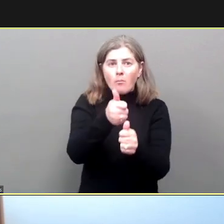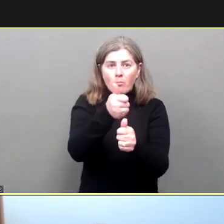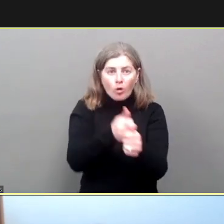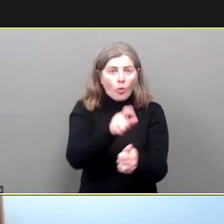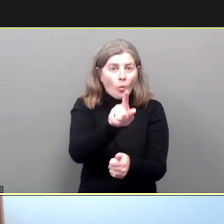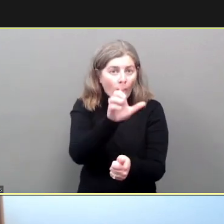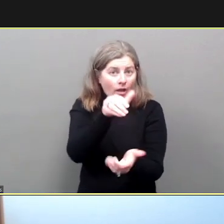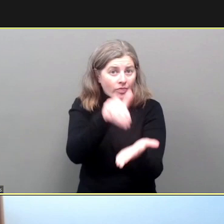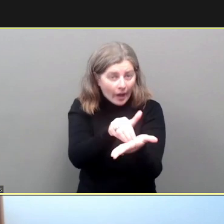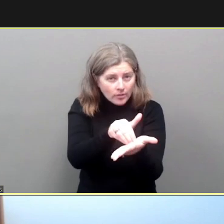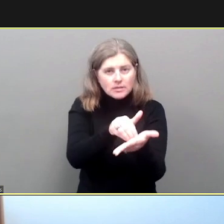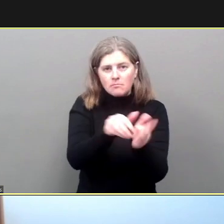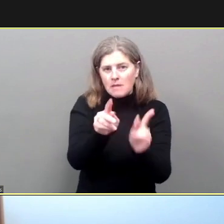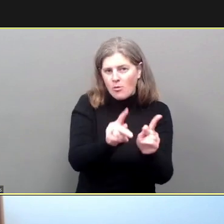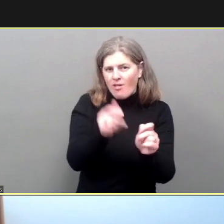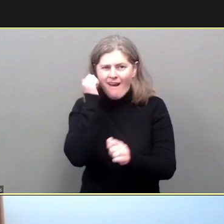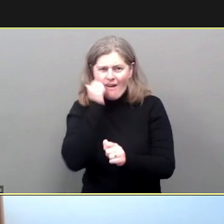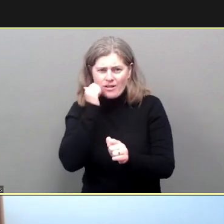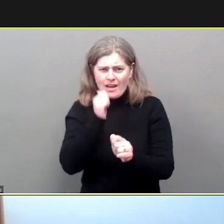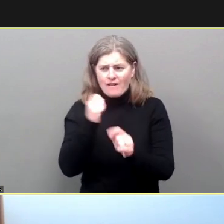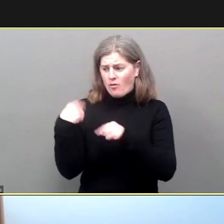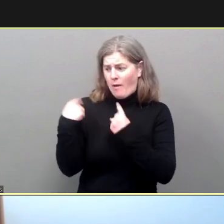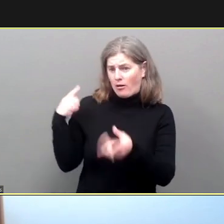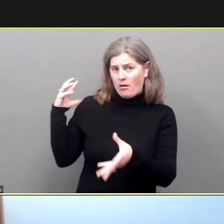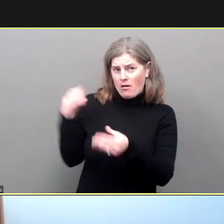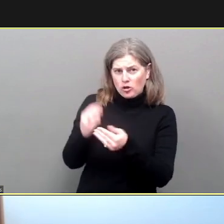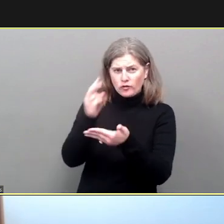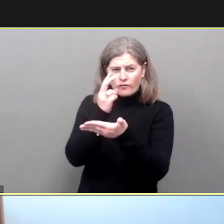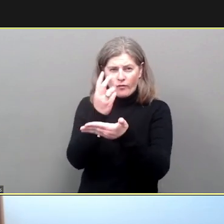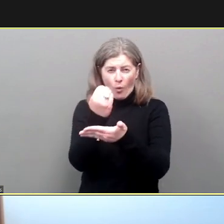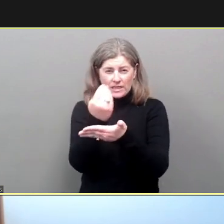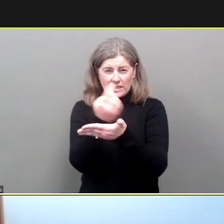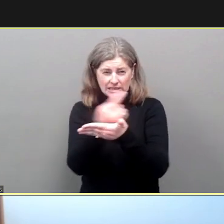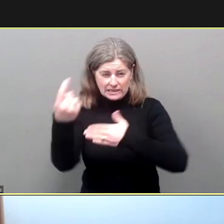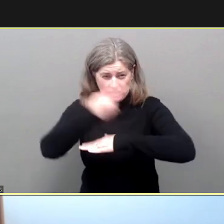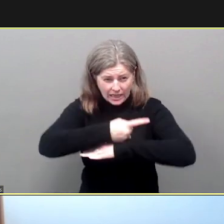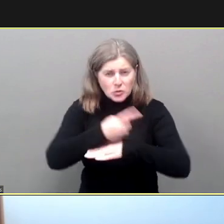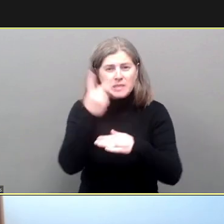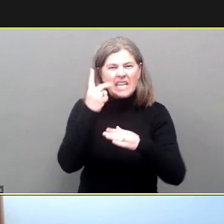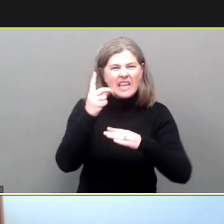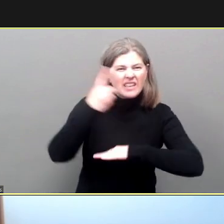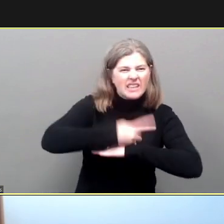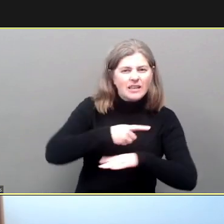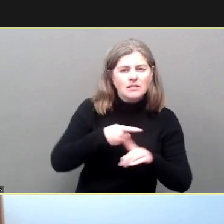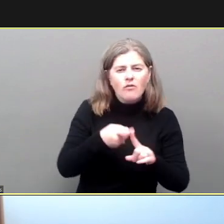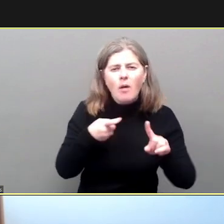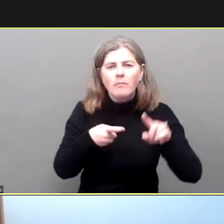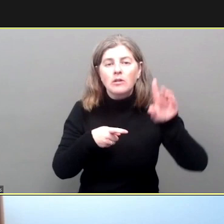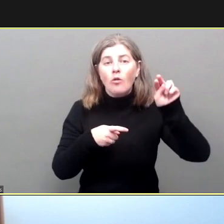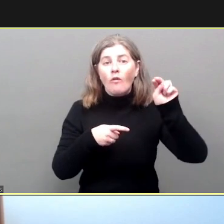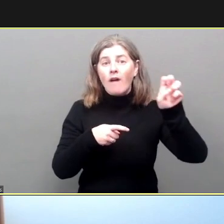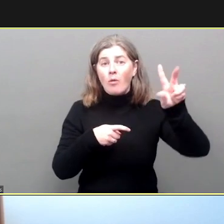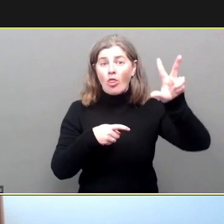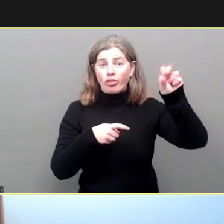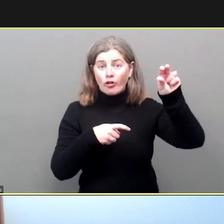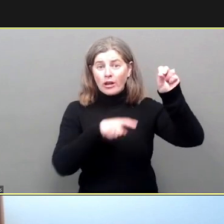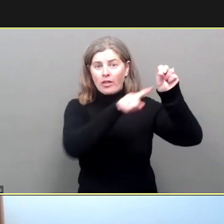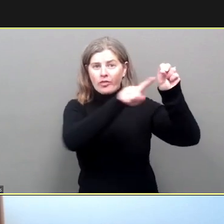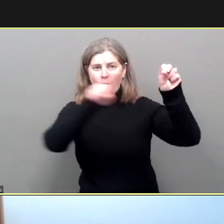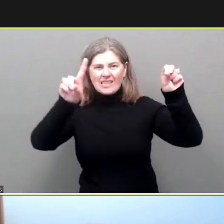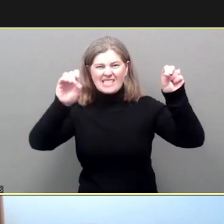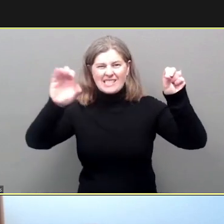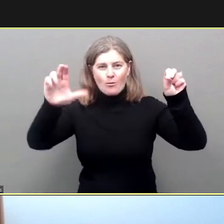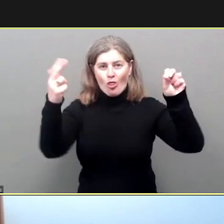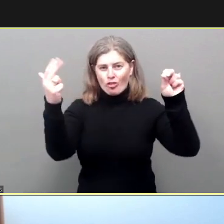day over the prior 2-week period. And you can see the dates that are on the slide. So this is for the period November 30th through